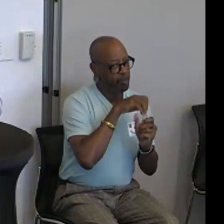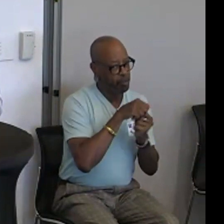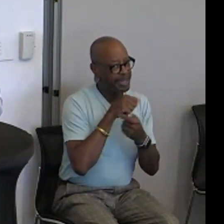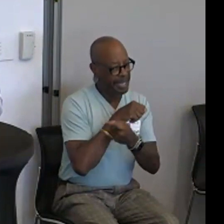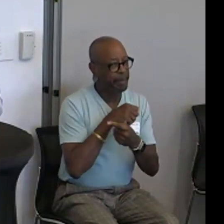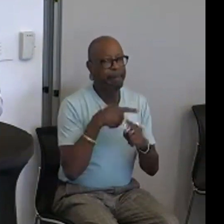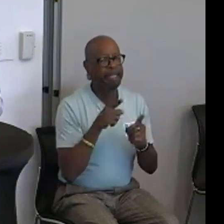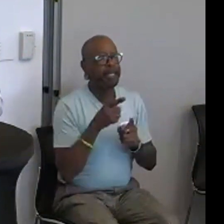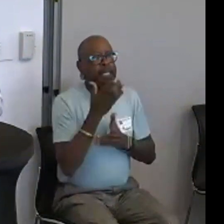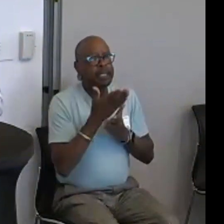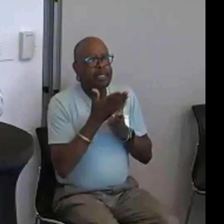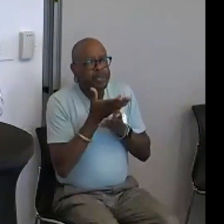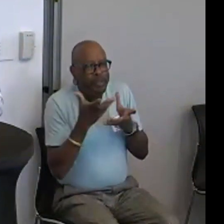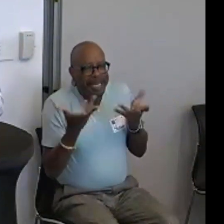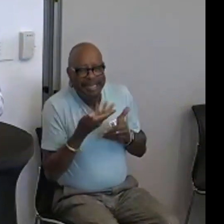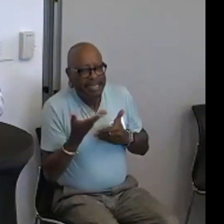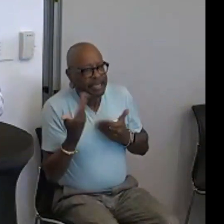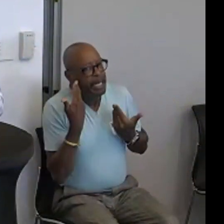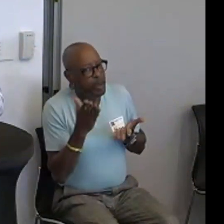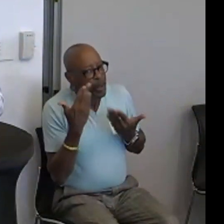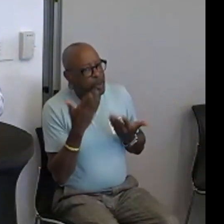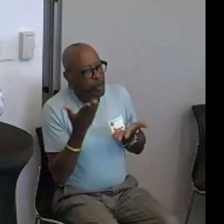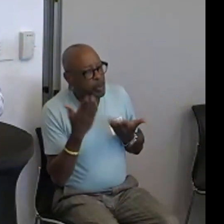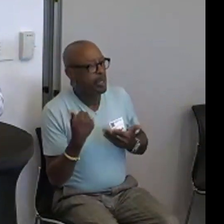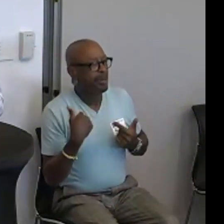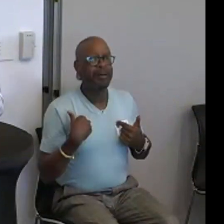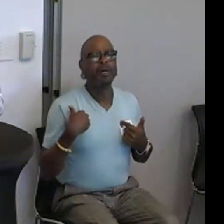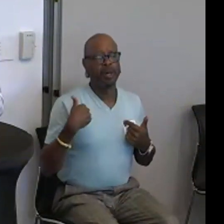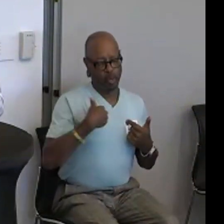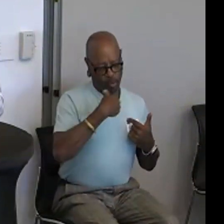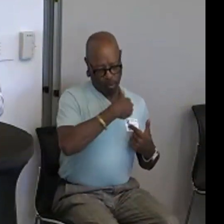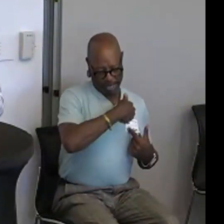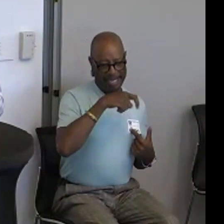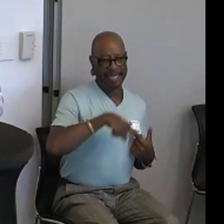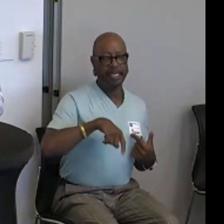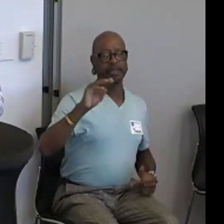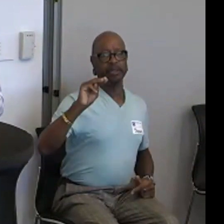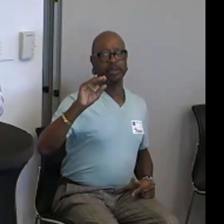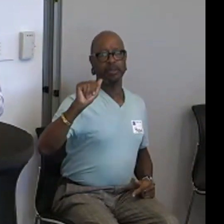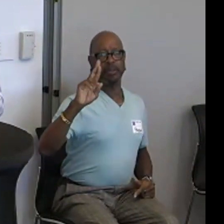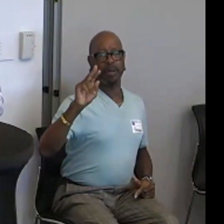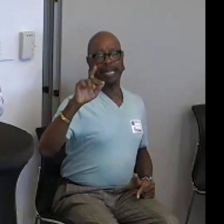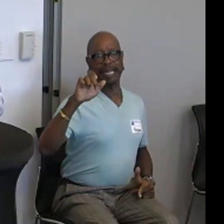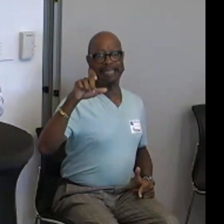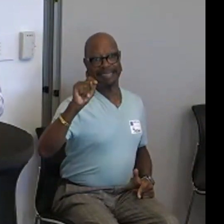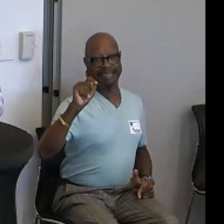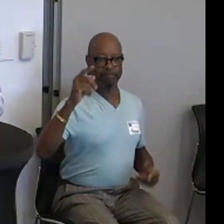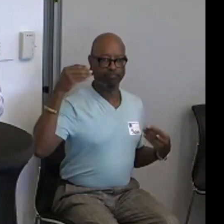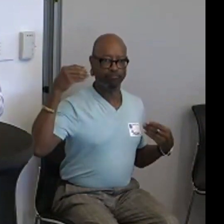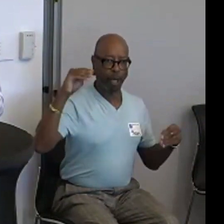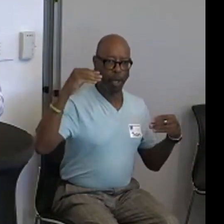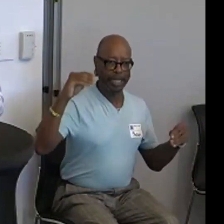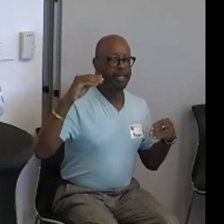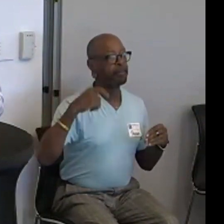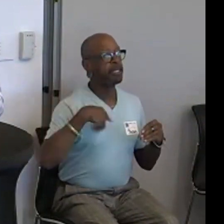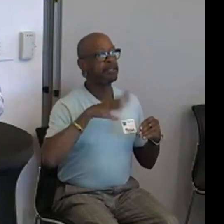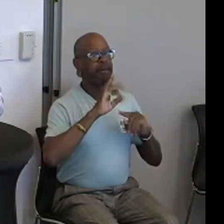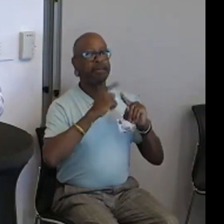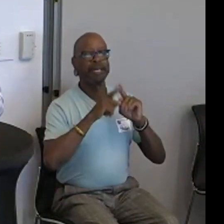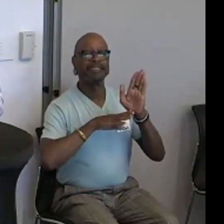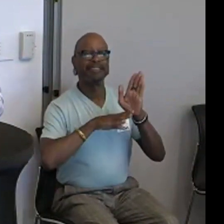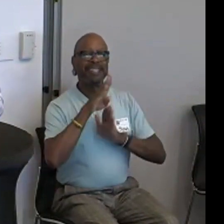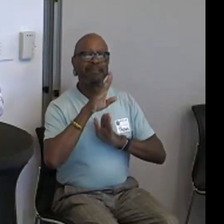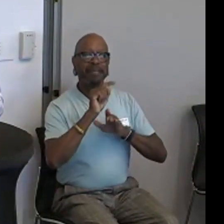don't know so many things about. We need to market, but talking about the development